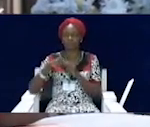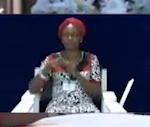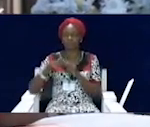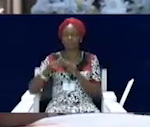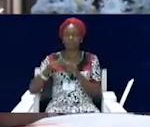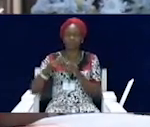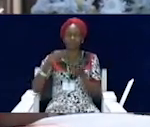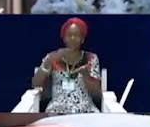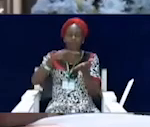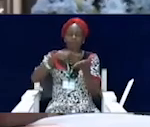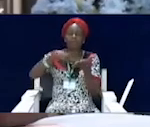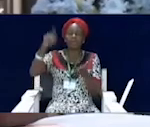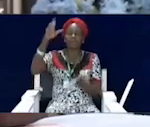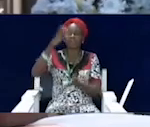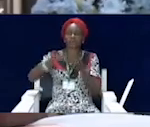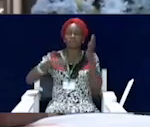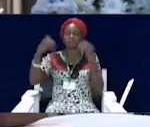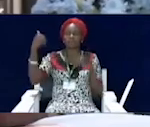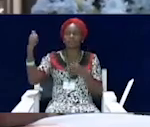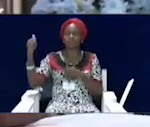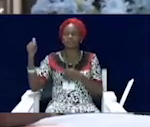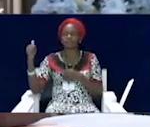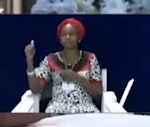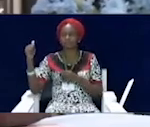Mark chapter 10,